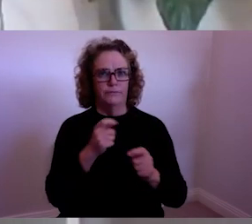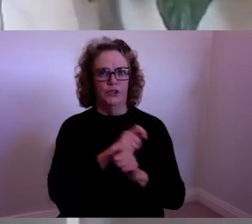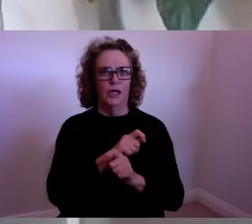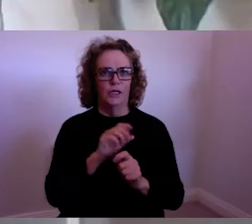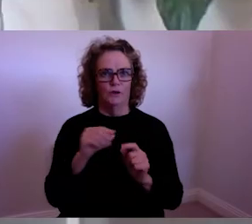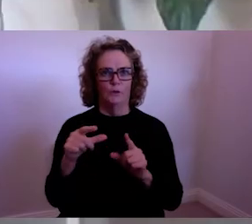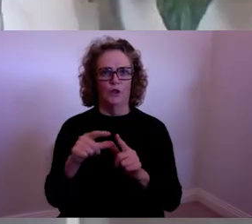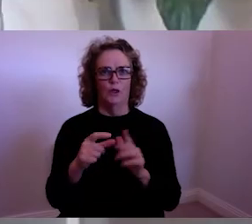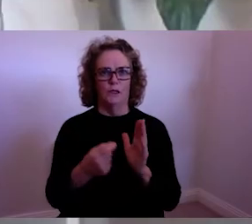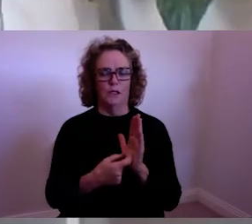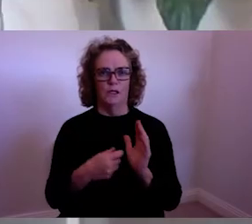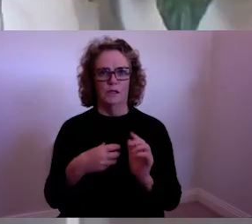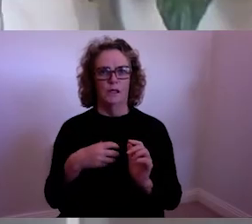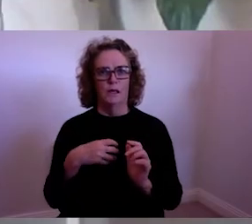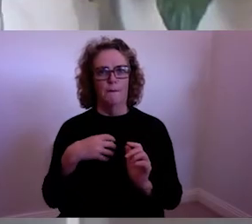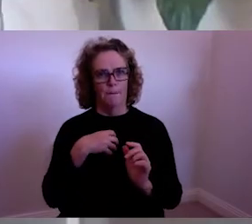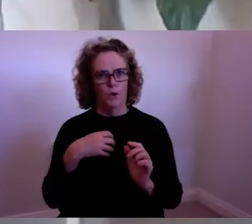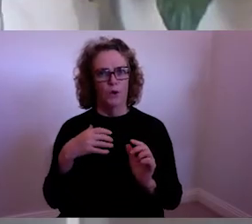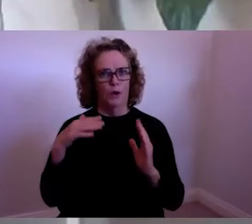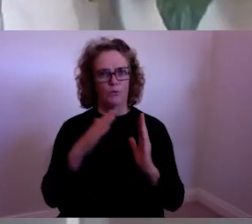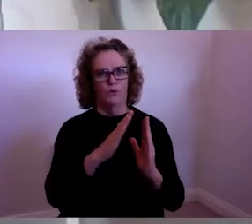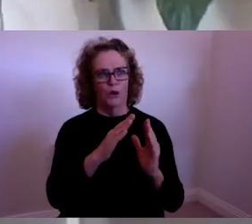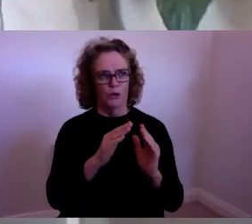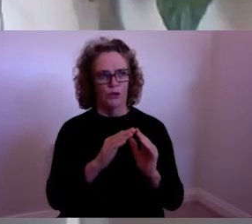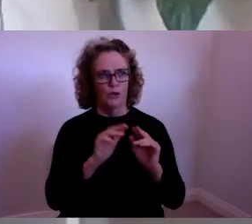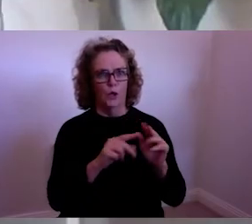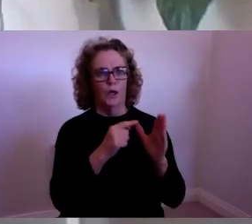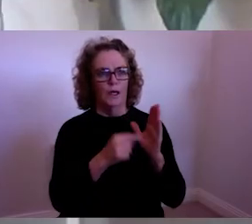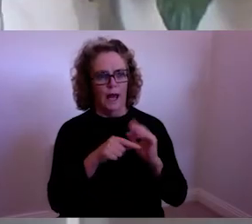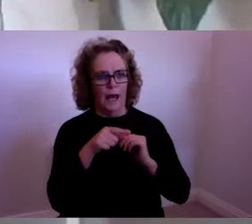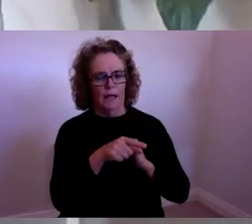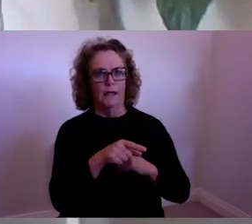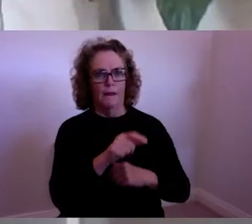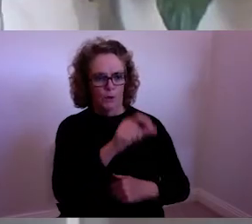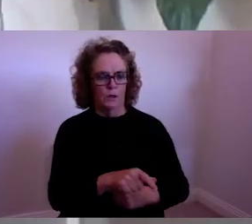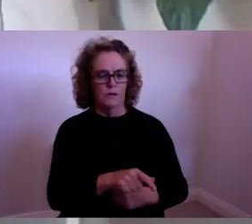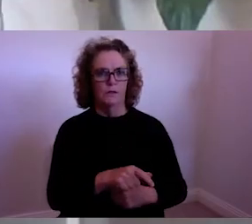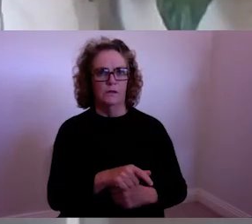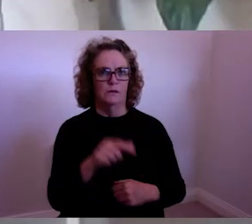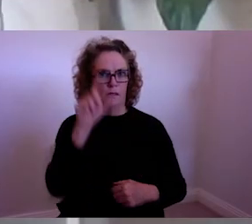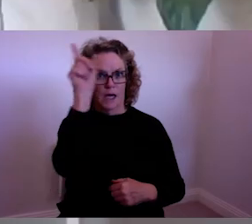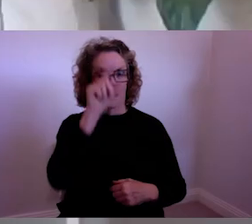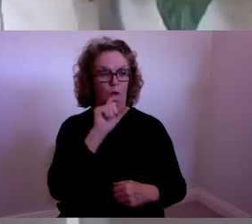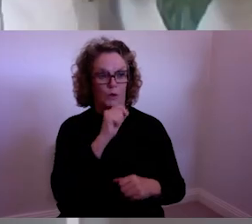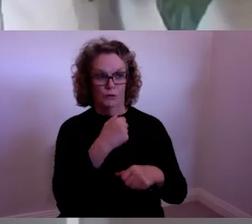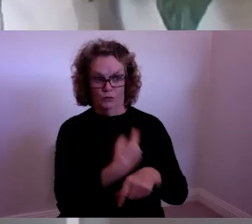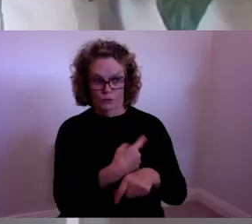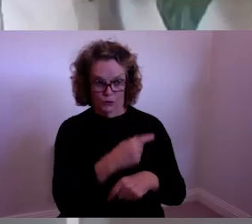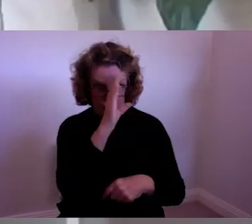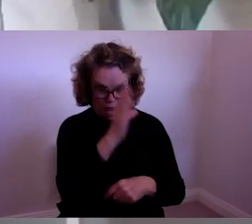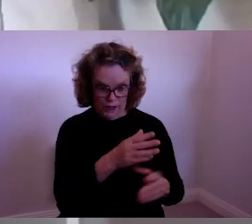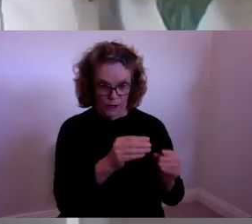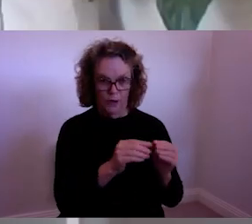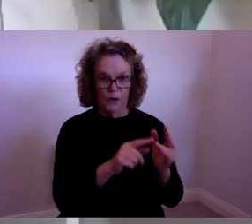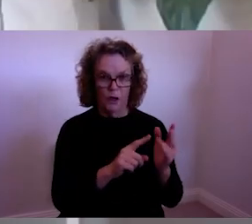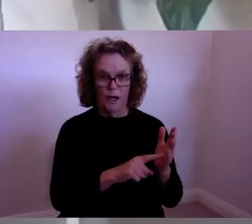really taking a more person-centered approach, and speaking directly to Olivia, and she responds really well